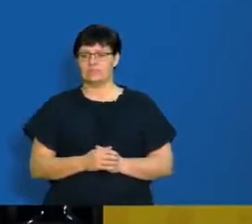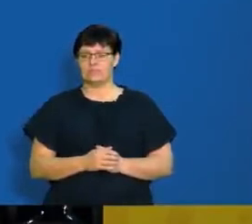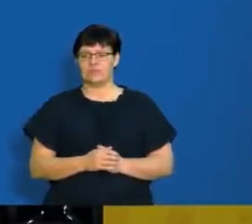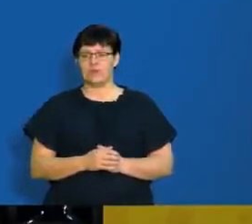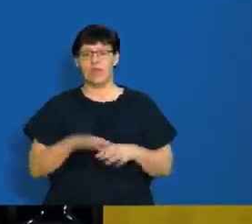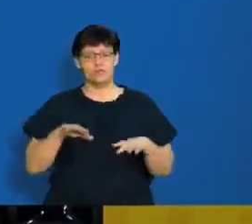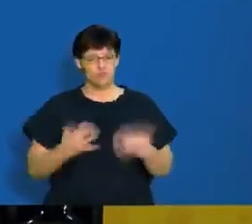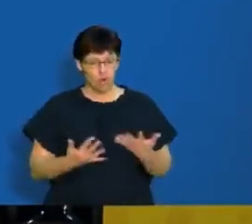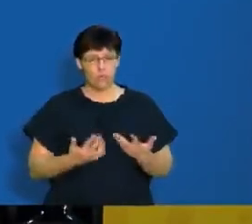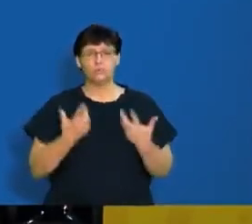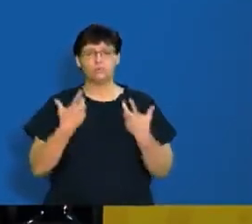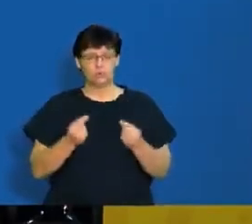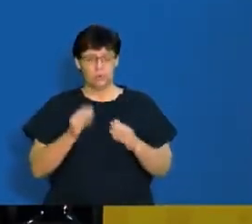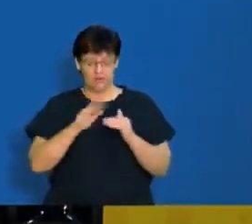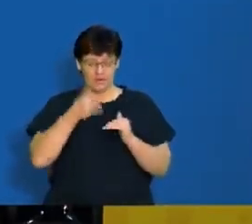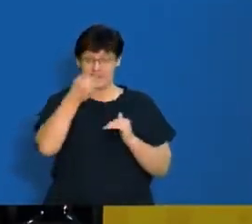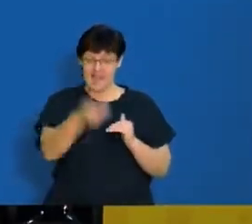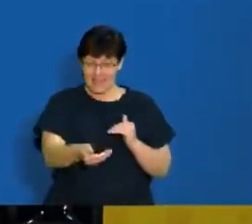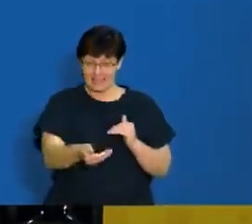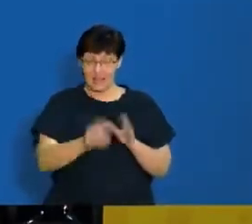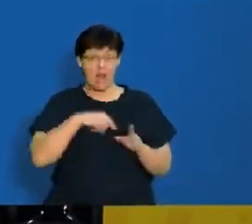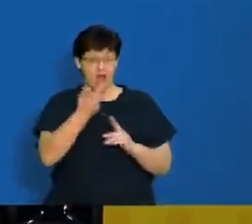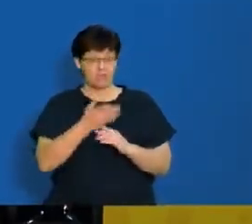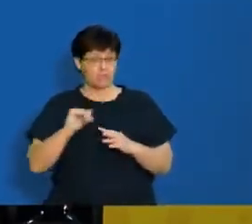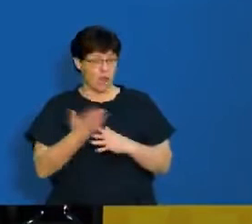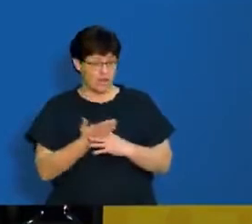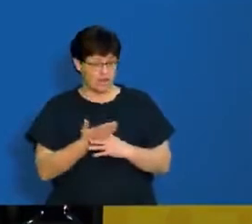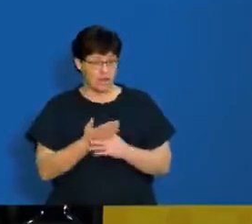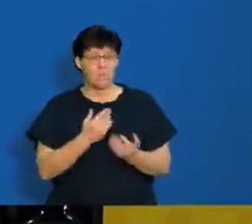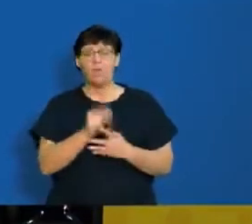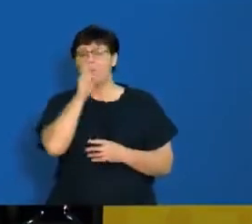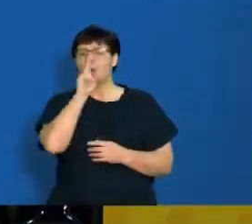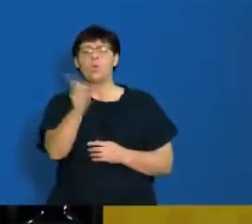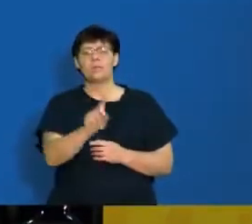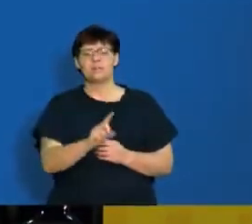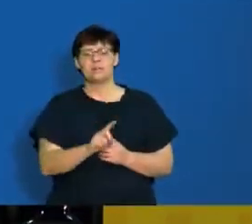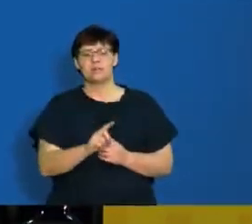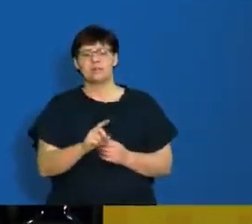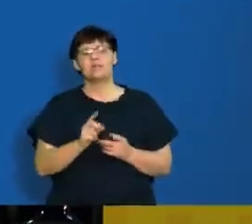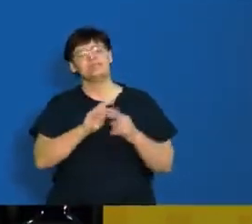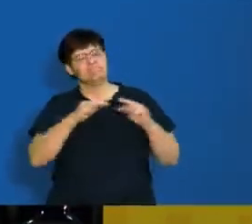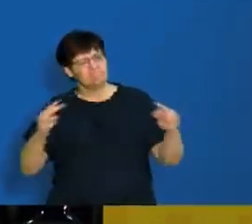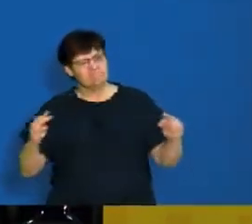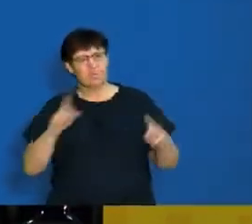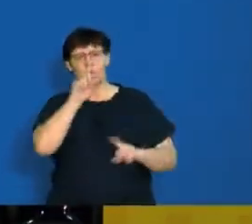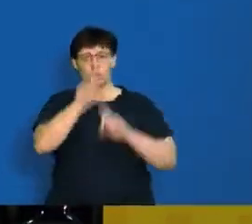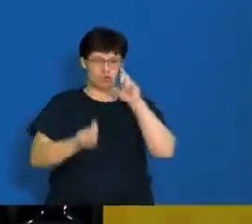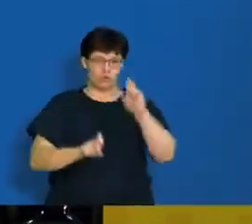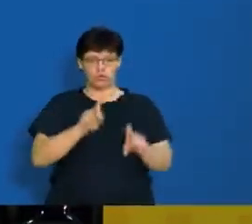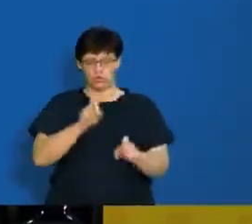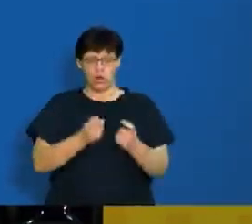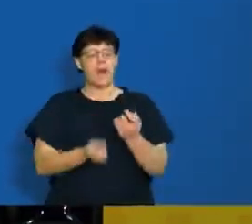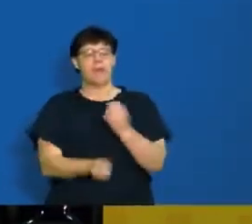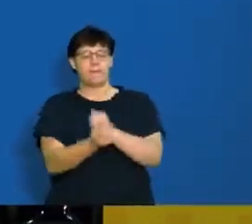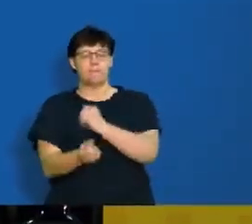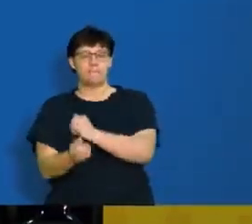So what we're going to do in the next segment after break, we are going to look at the types of questions you're likely to get. We're going